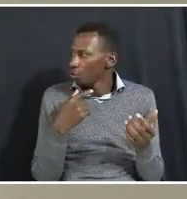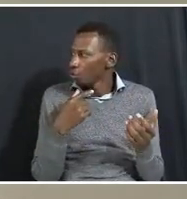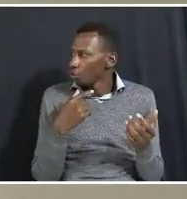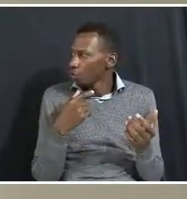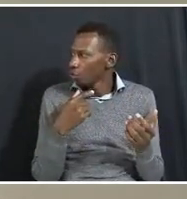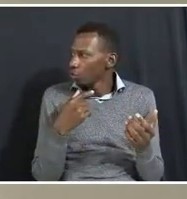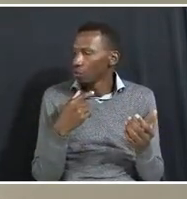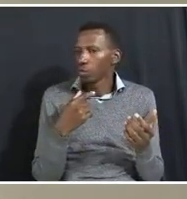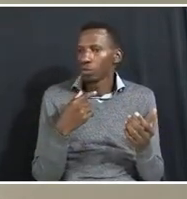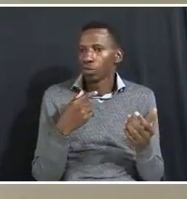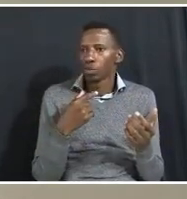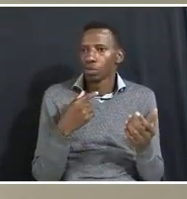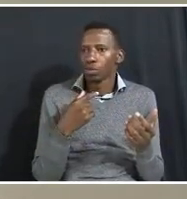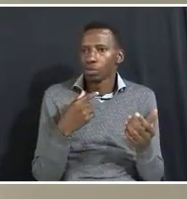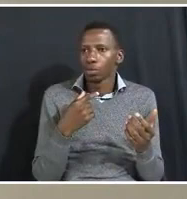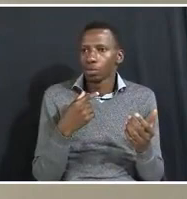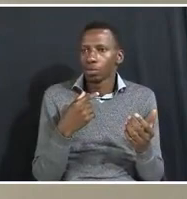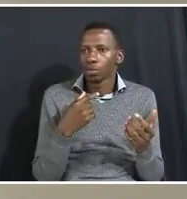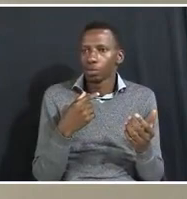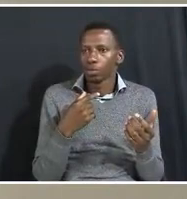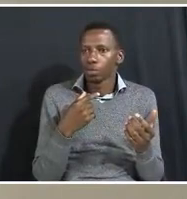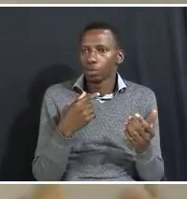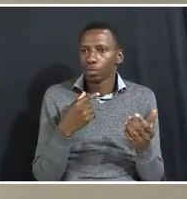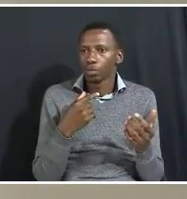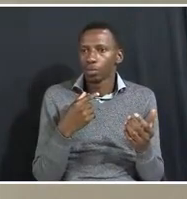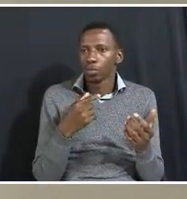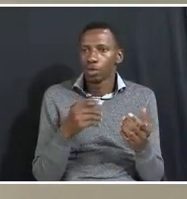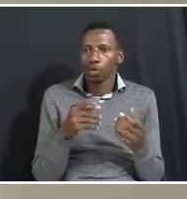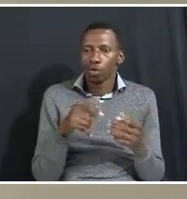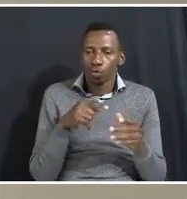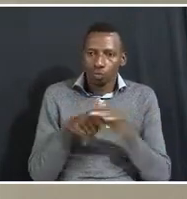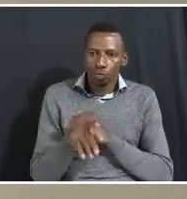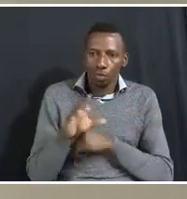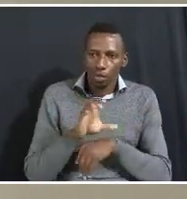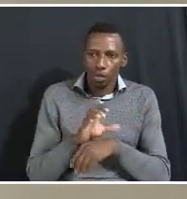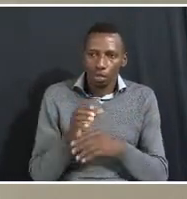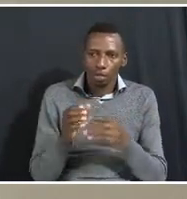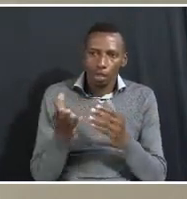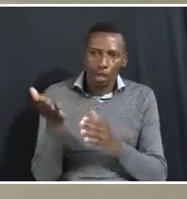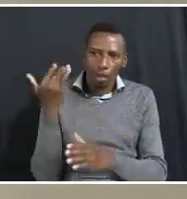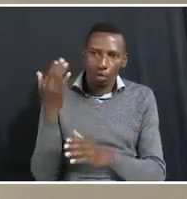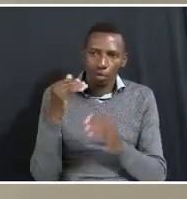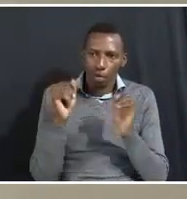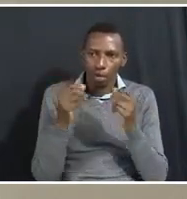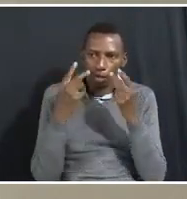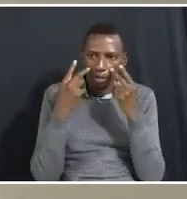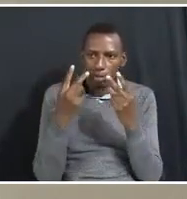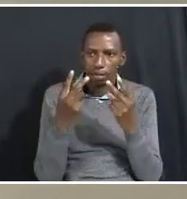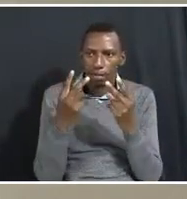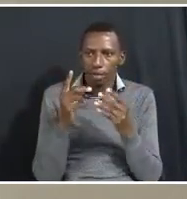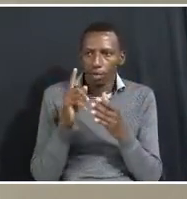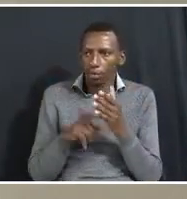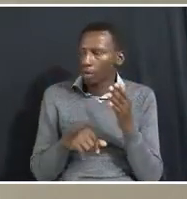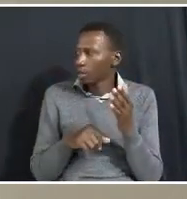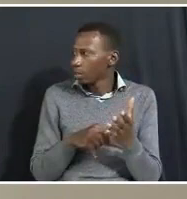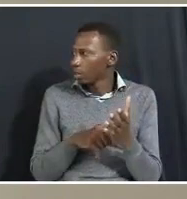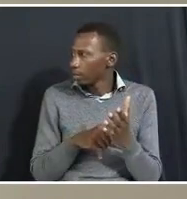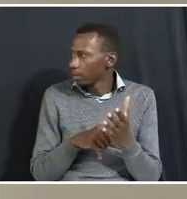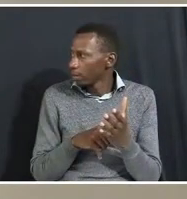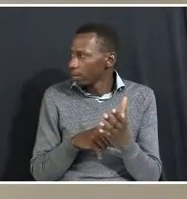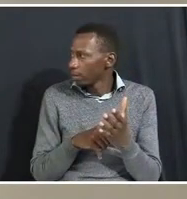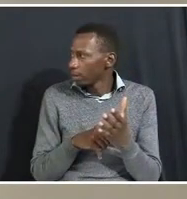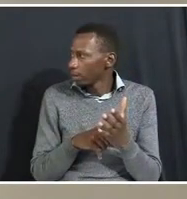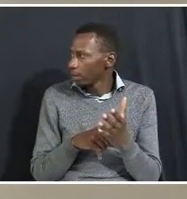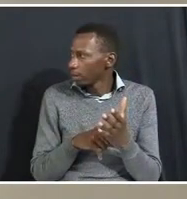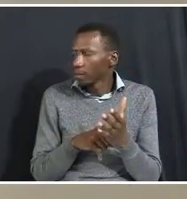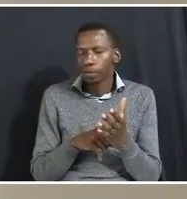Those who grew in the Seventh-day churches long ago could see what she has done. The dress, it